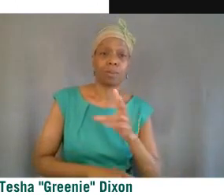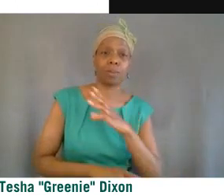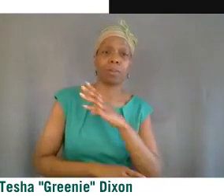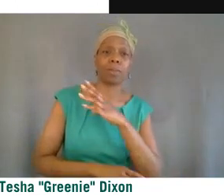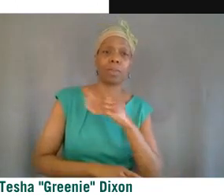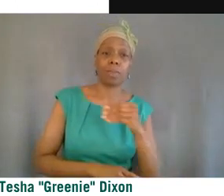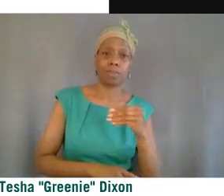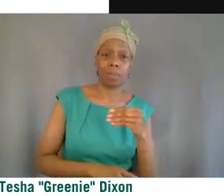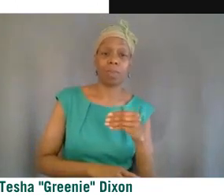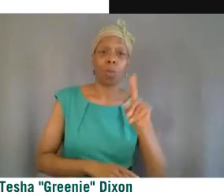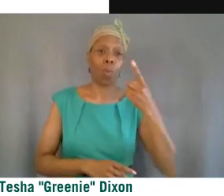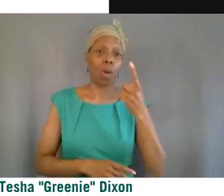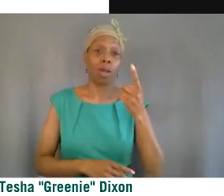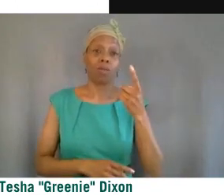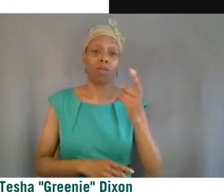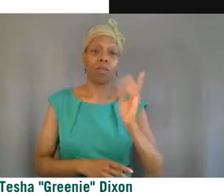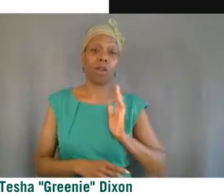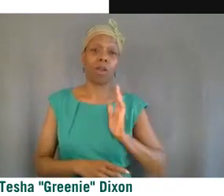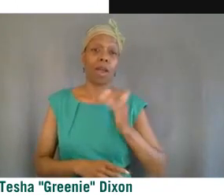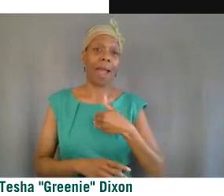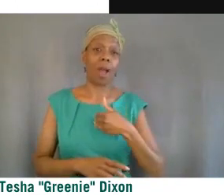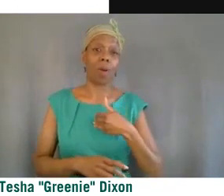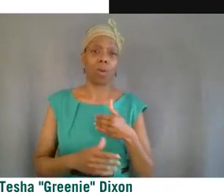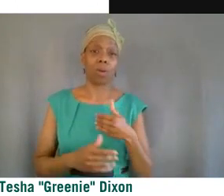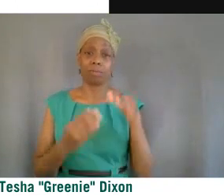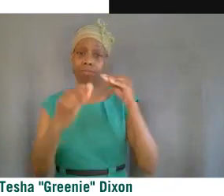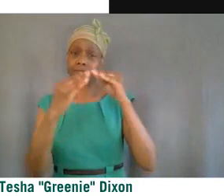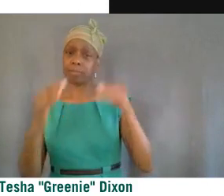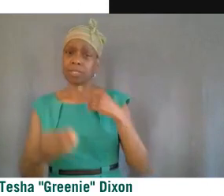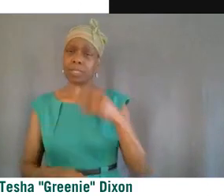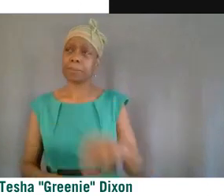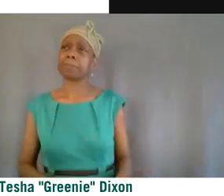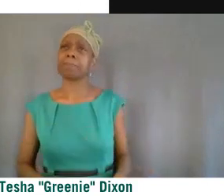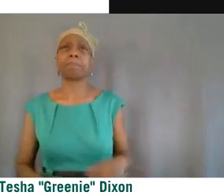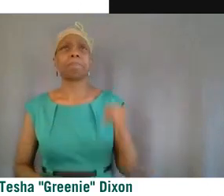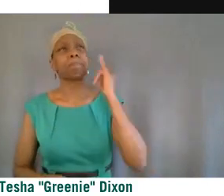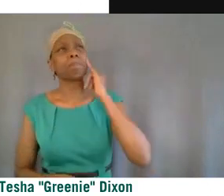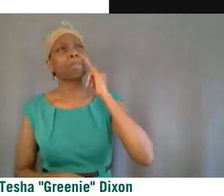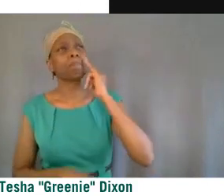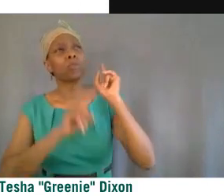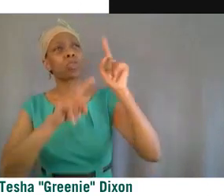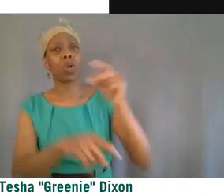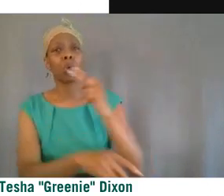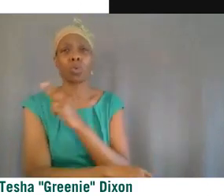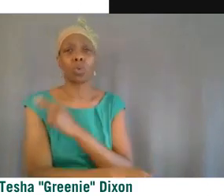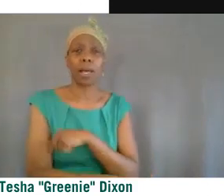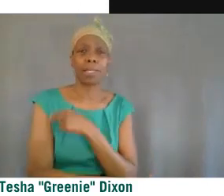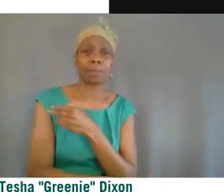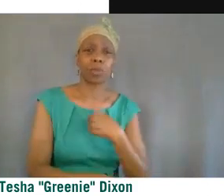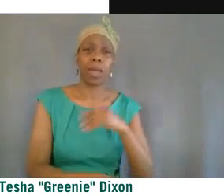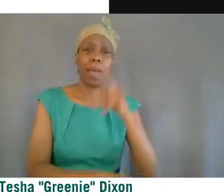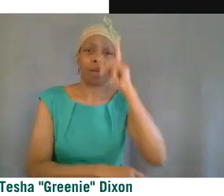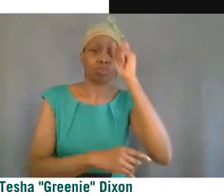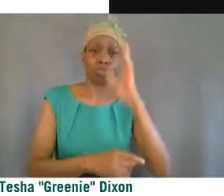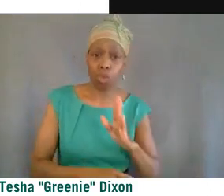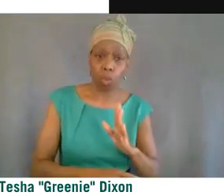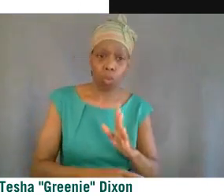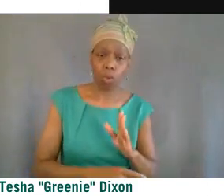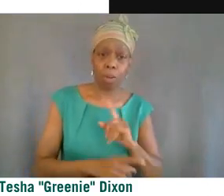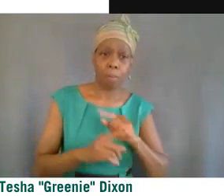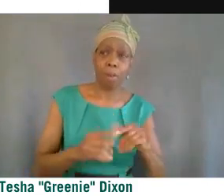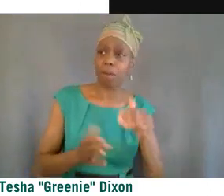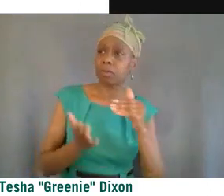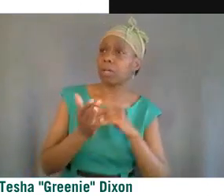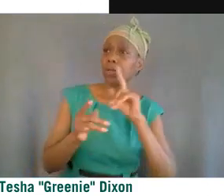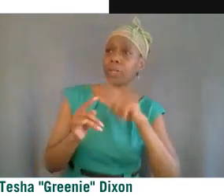one of our colleagues said, imagine you went to the hospital and you had a stroke, but the doctor couldn't tell you if you